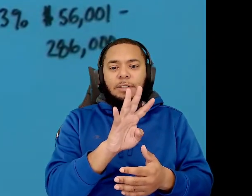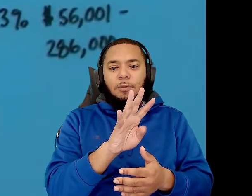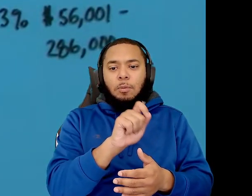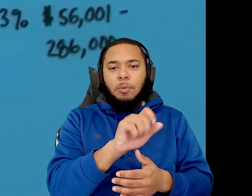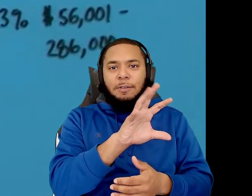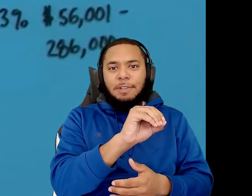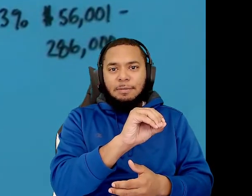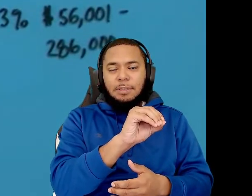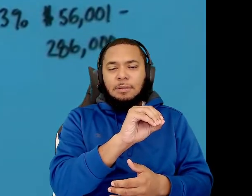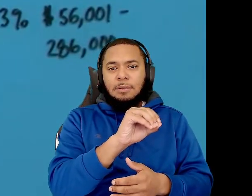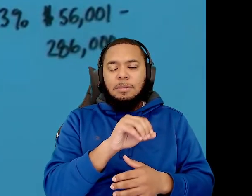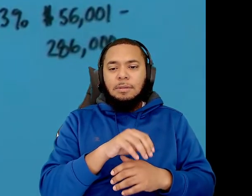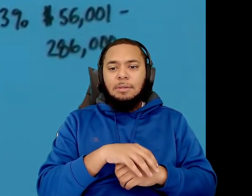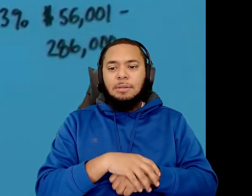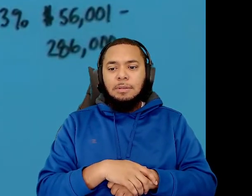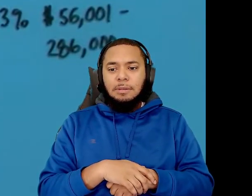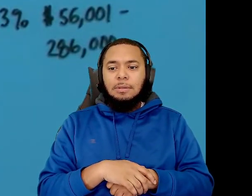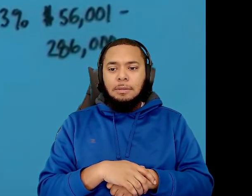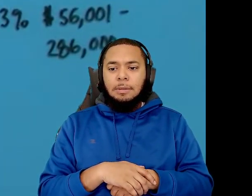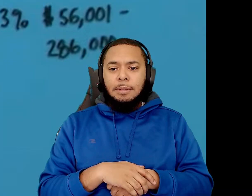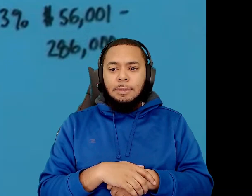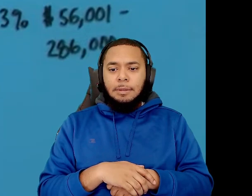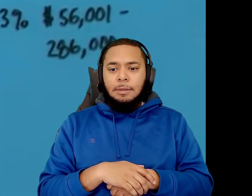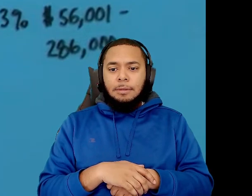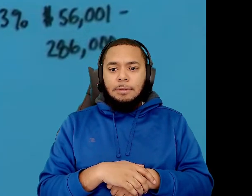$11,694.50. Okay.